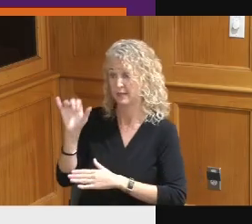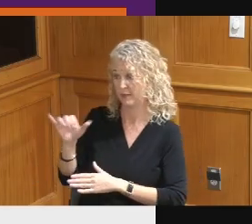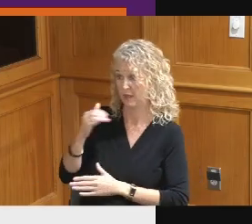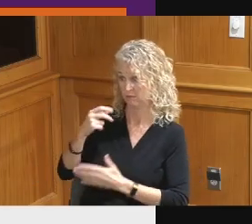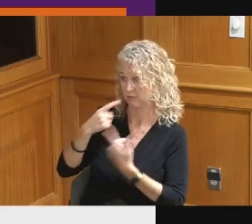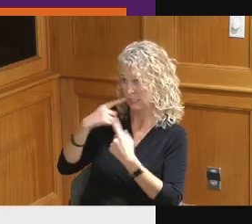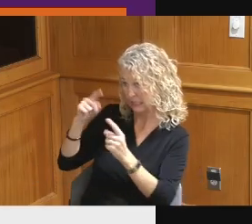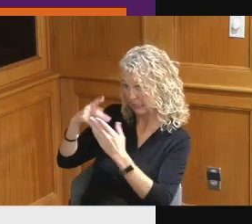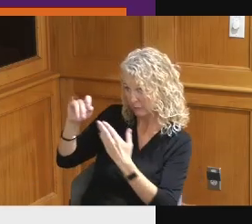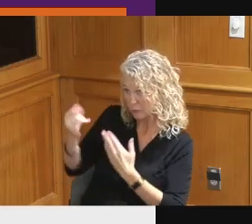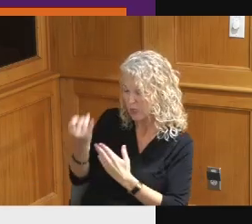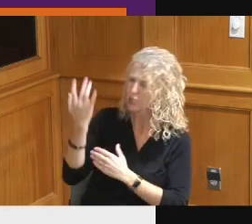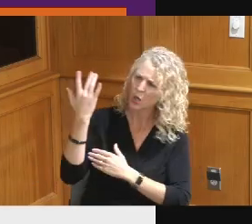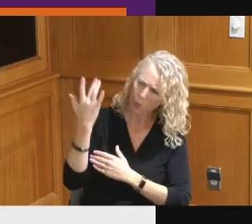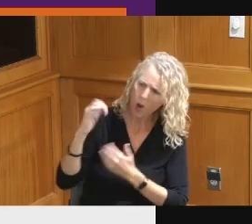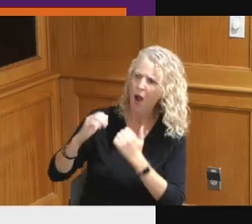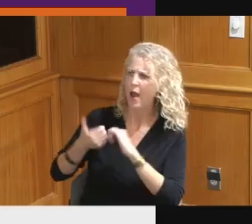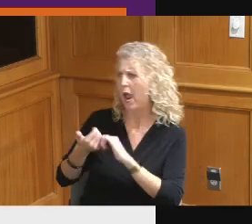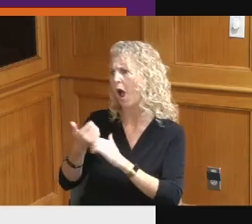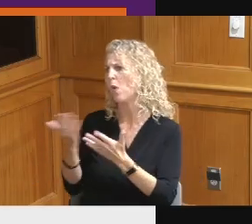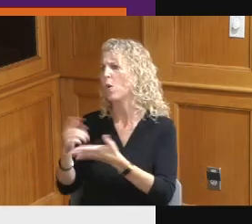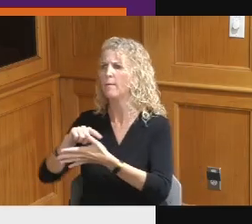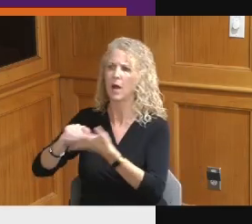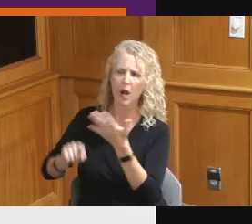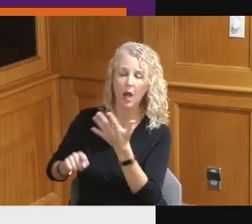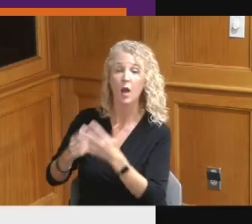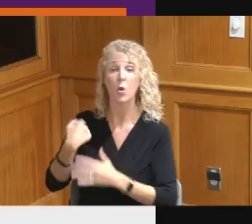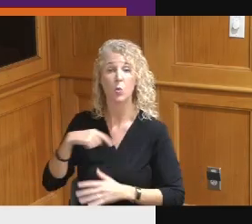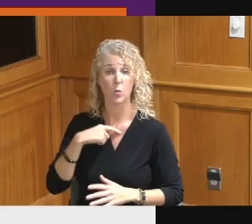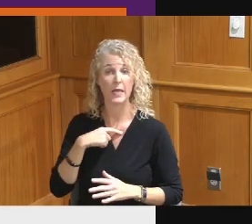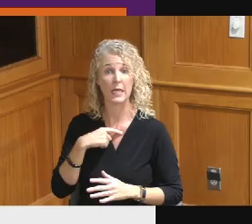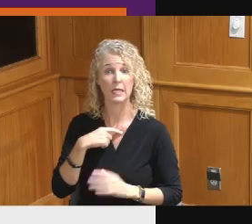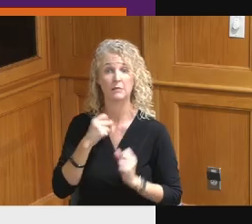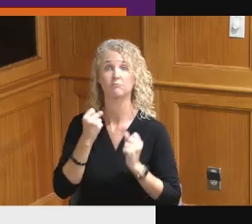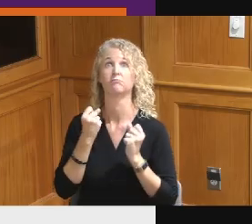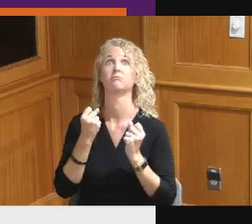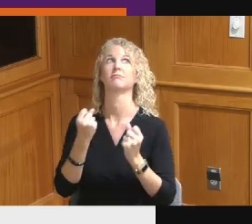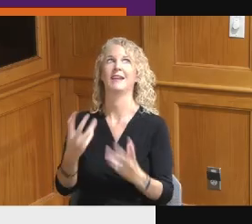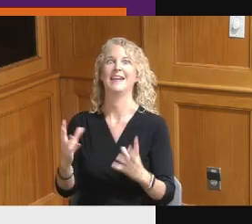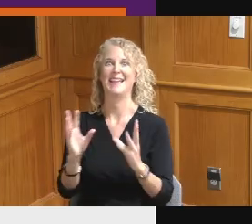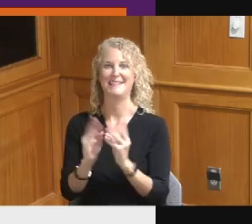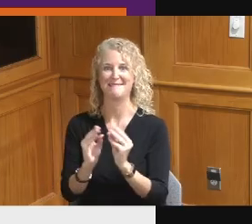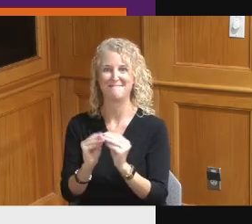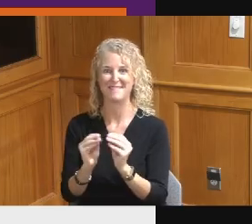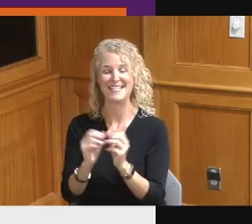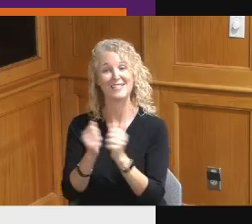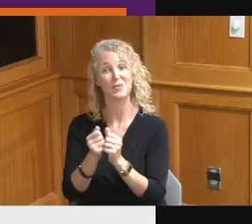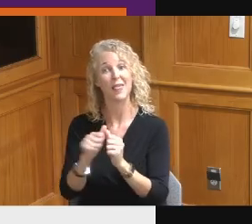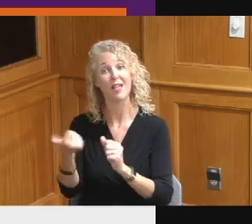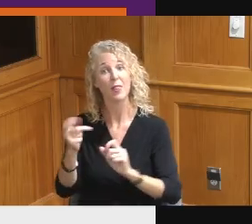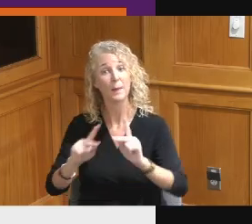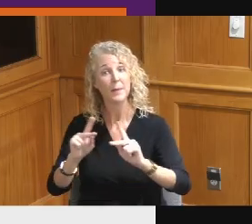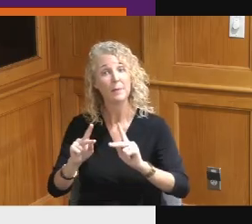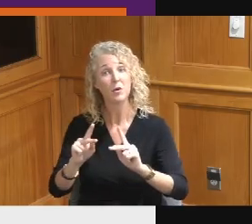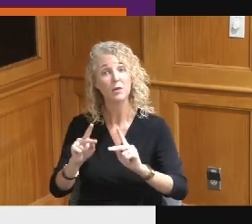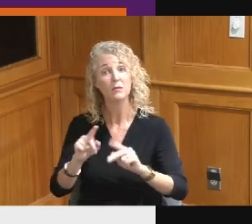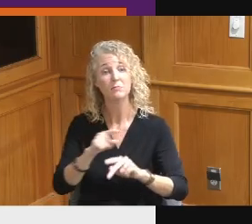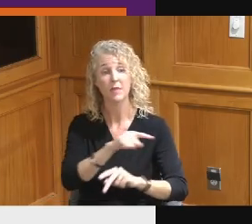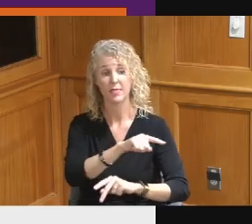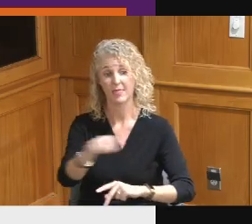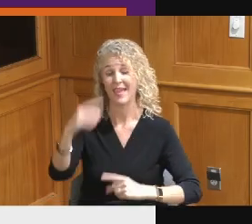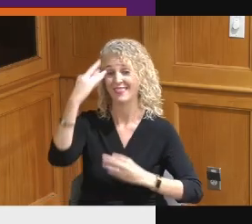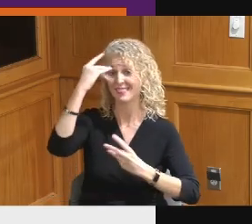here. We convened a significant amount of meetings with folks who both were